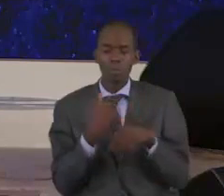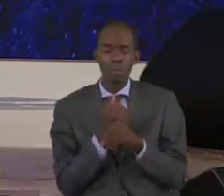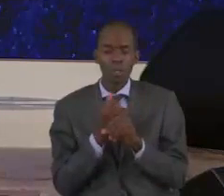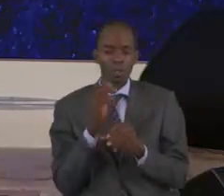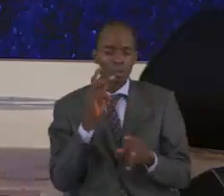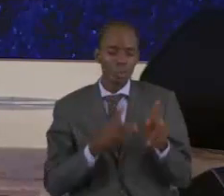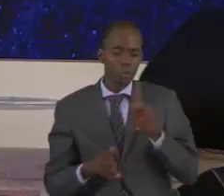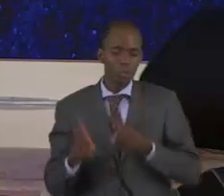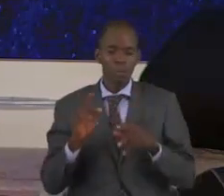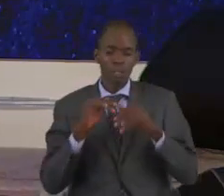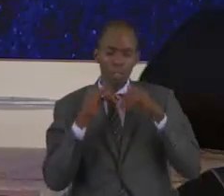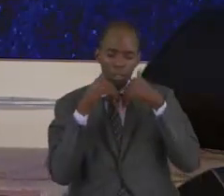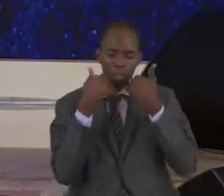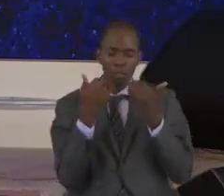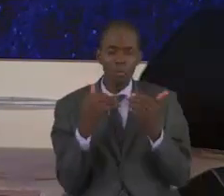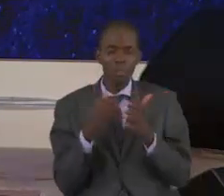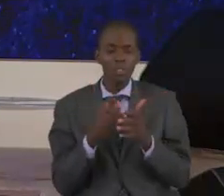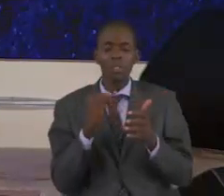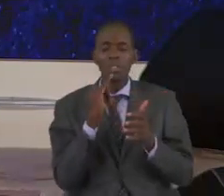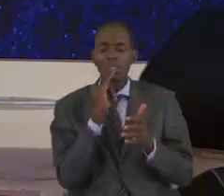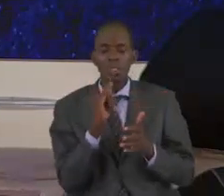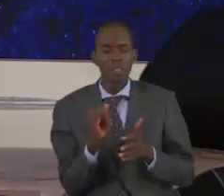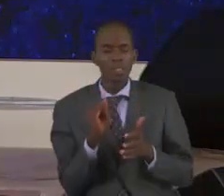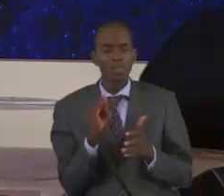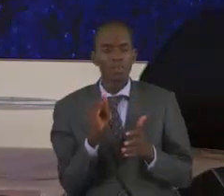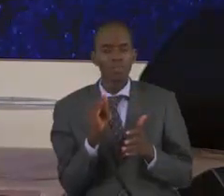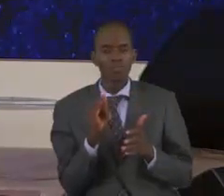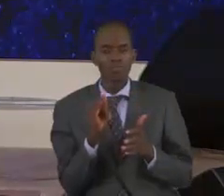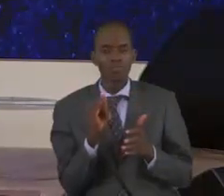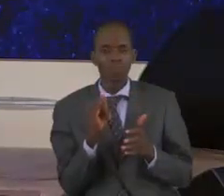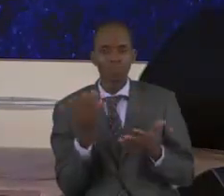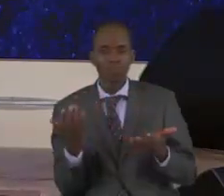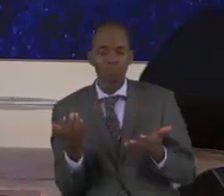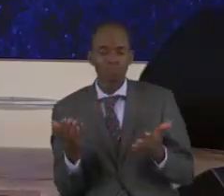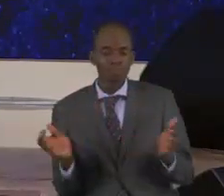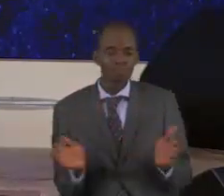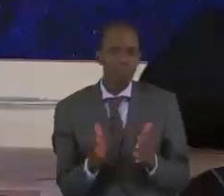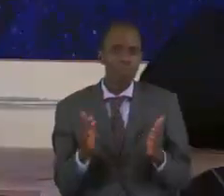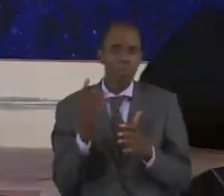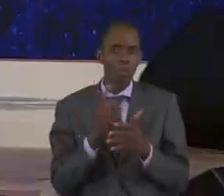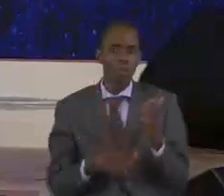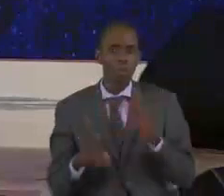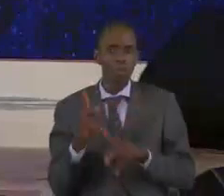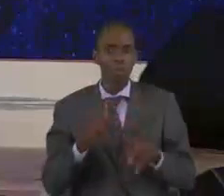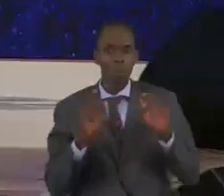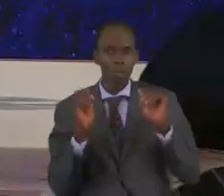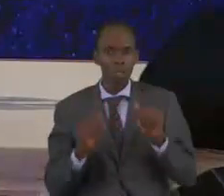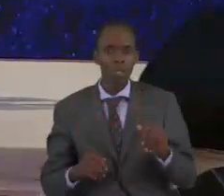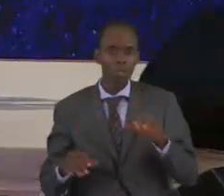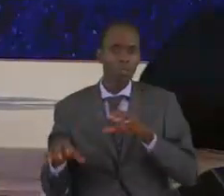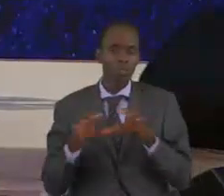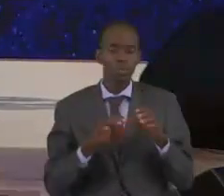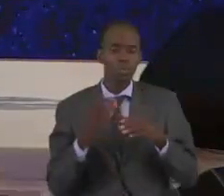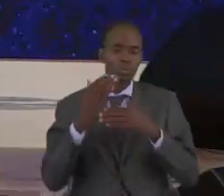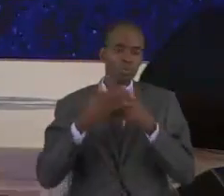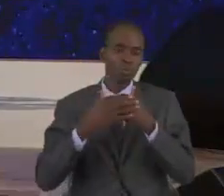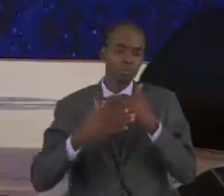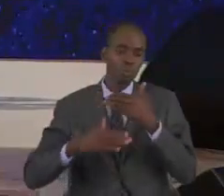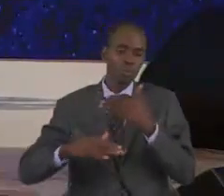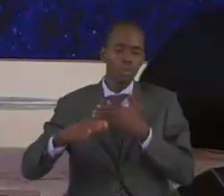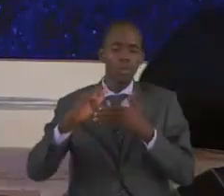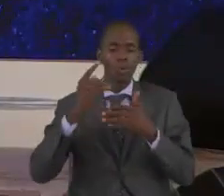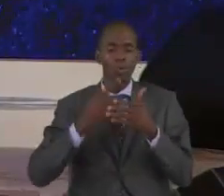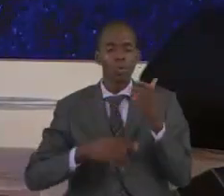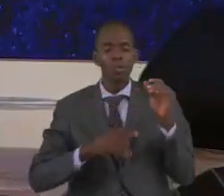ashamed. It's exalting what people can do beyond what the Almighty can do in